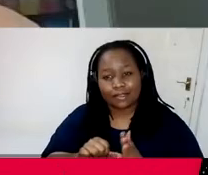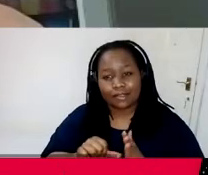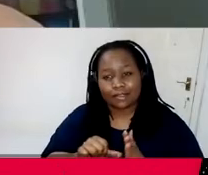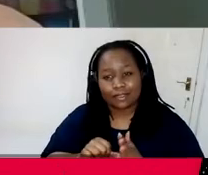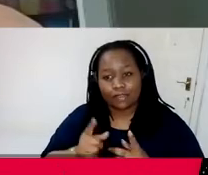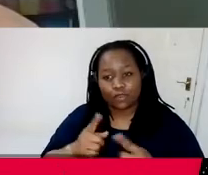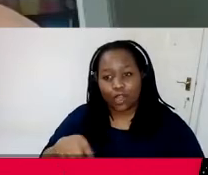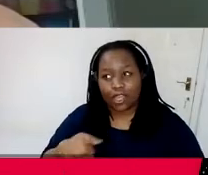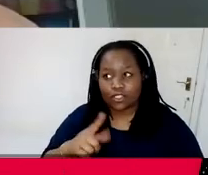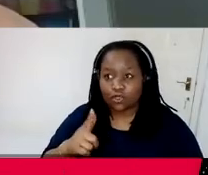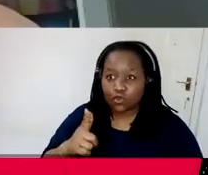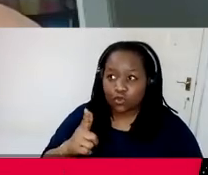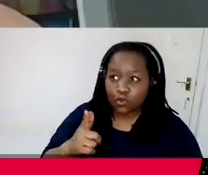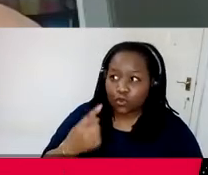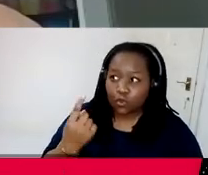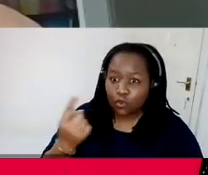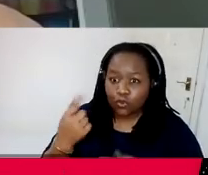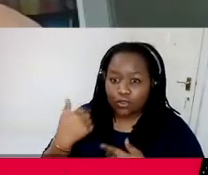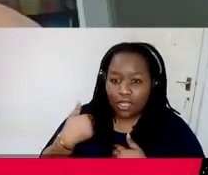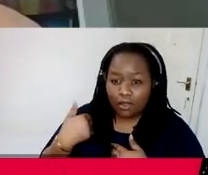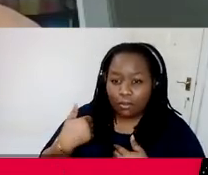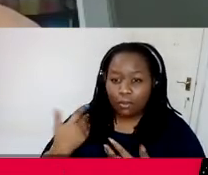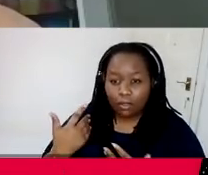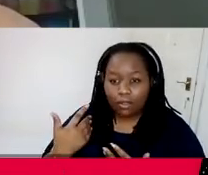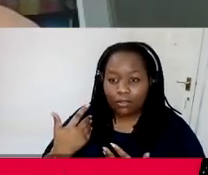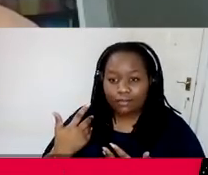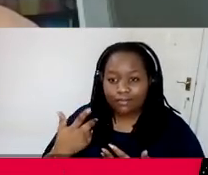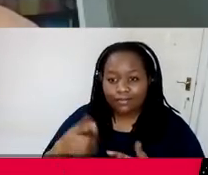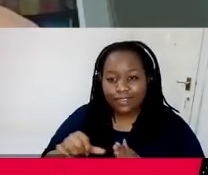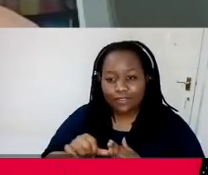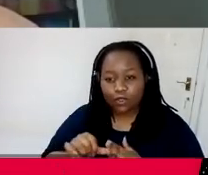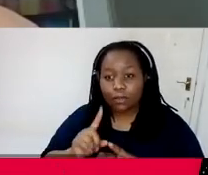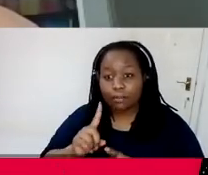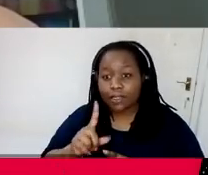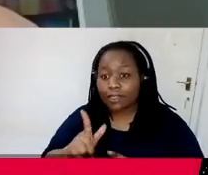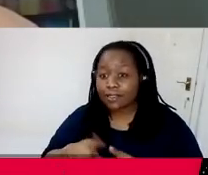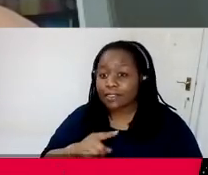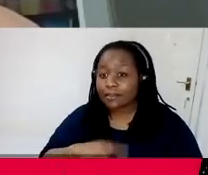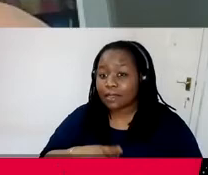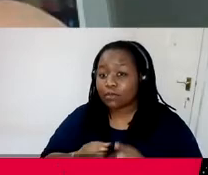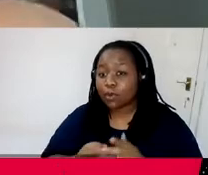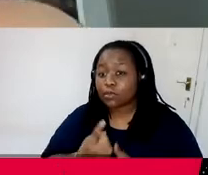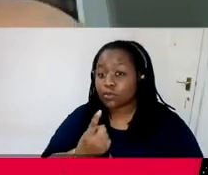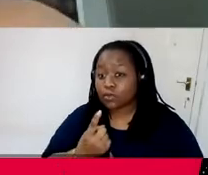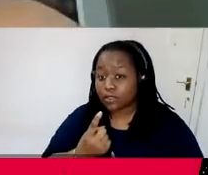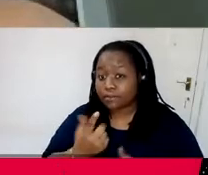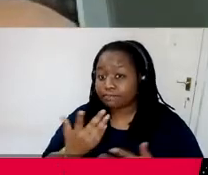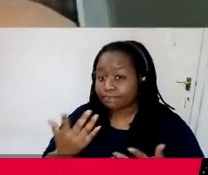Next up in the Q&A, we have a question on sanctions and concerned how